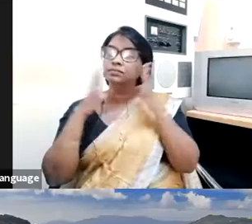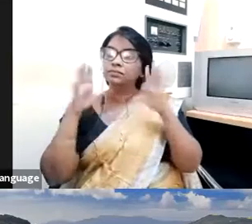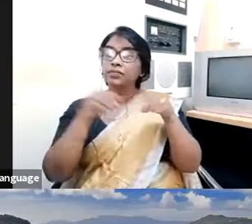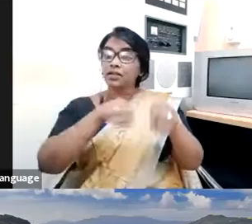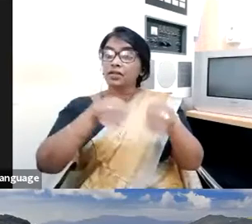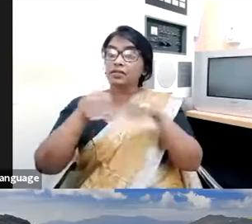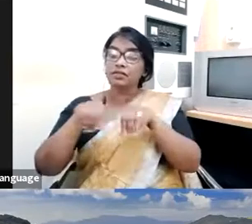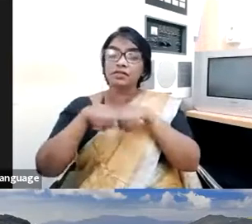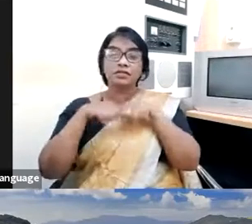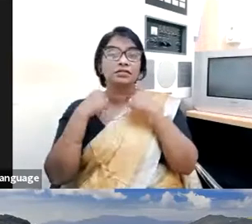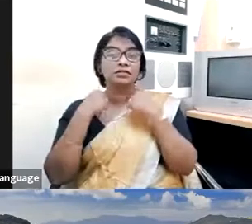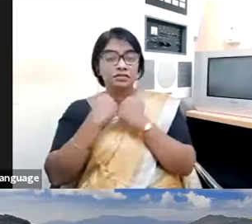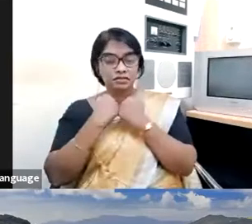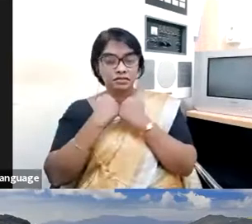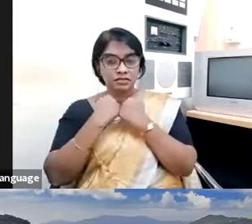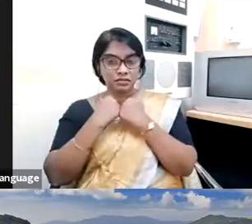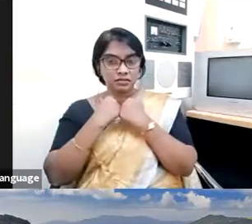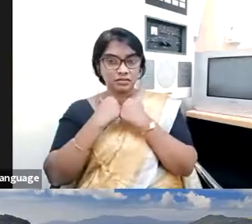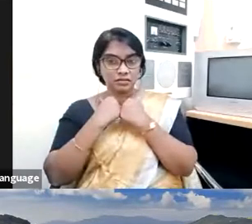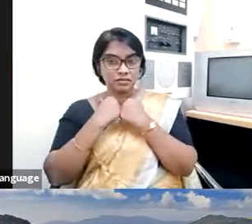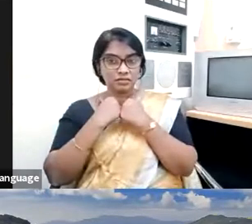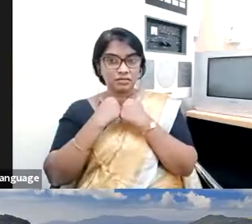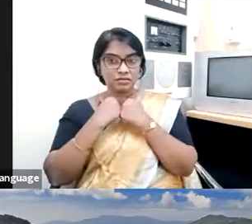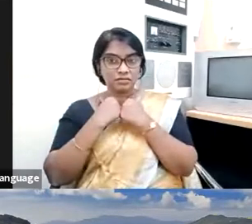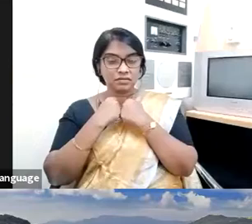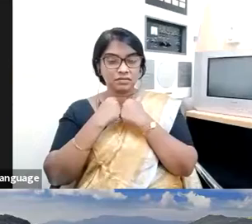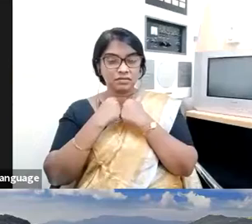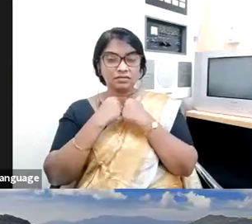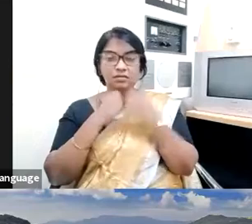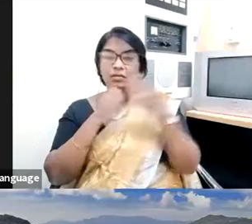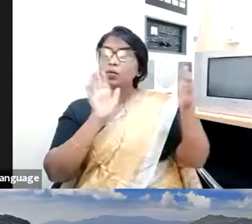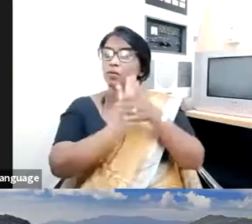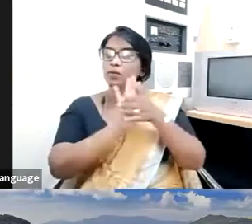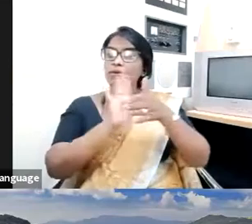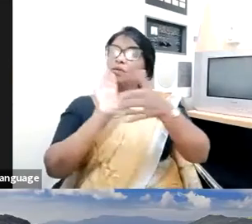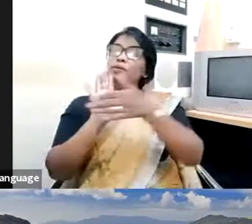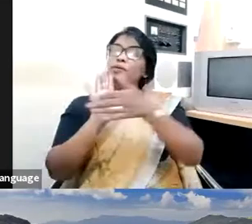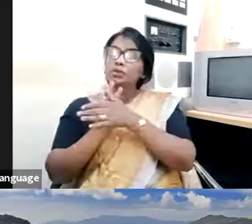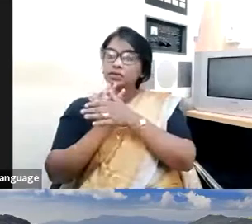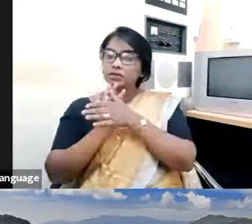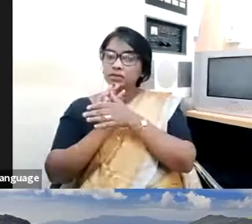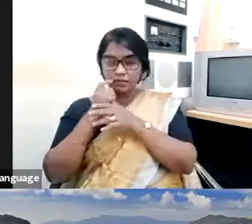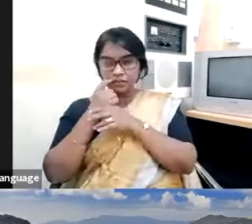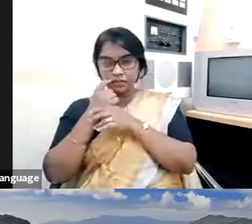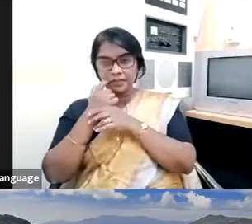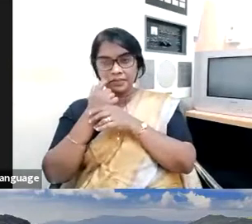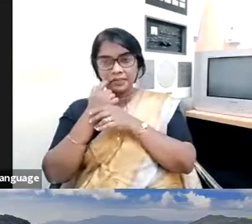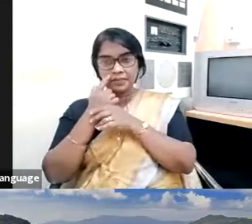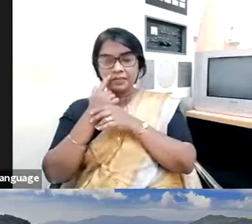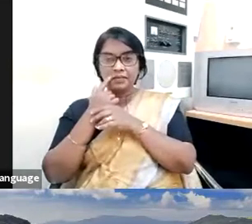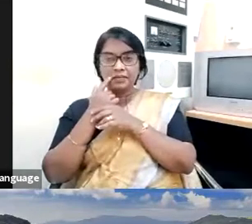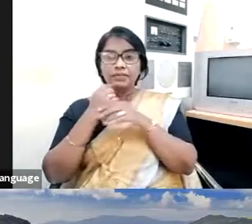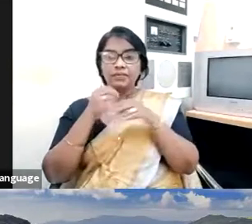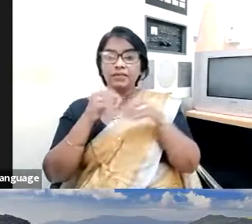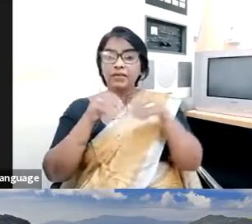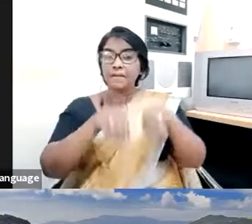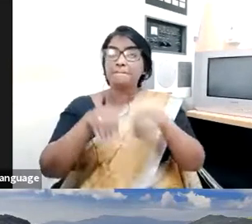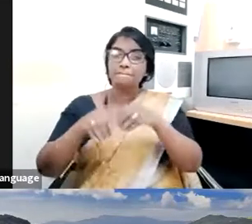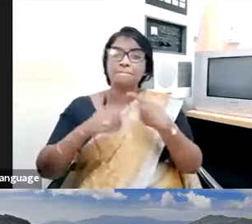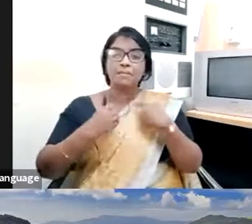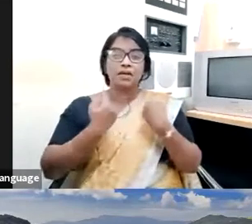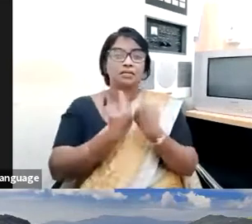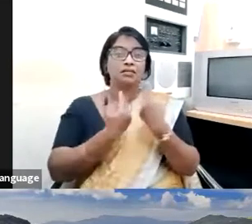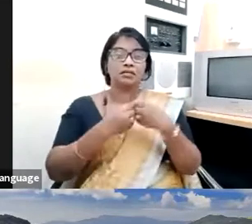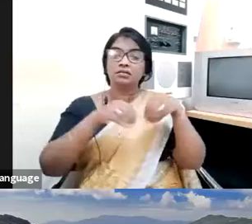integrated plant nutrition practices, just as we did it for 100 years. Otherwise, tea wouldn't have lasted as long as it is